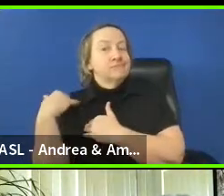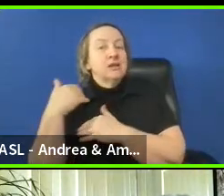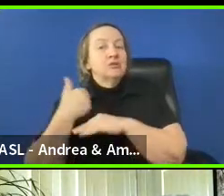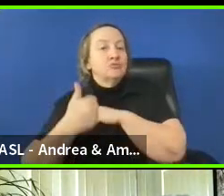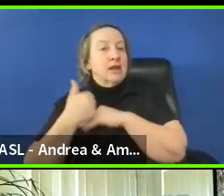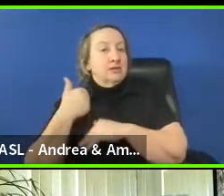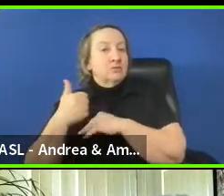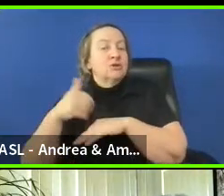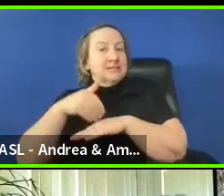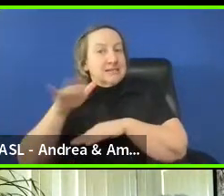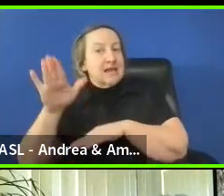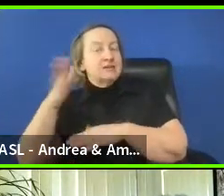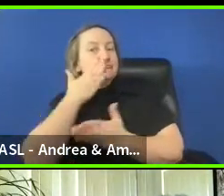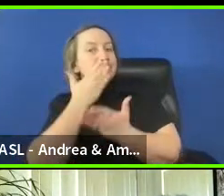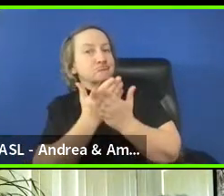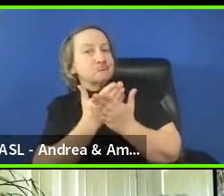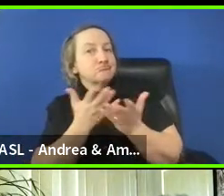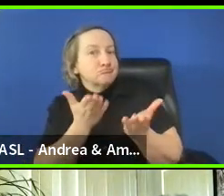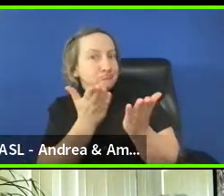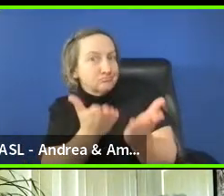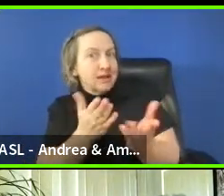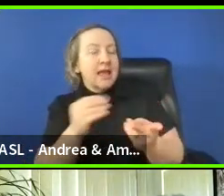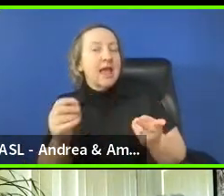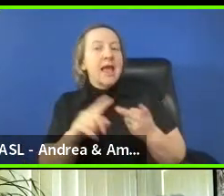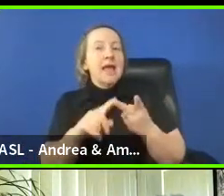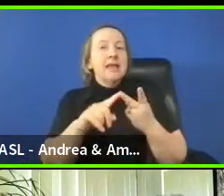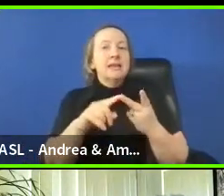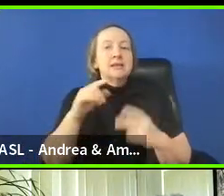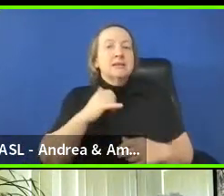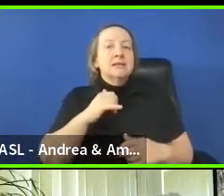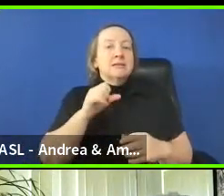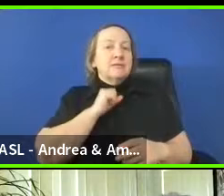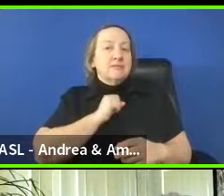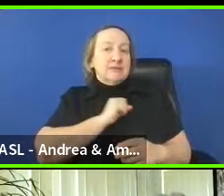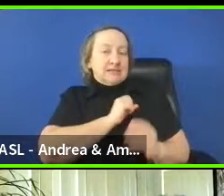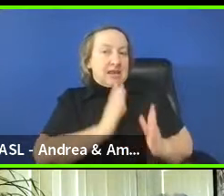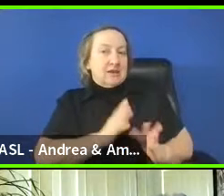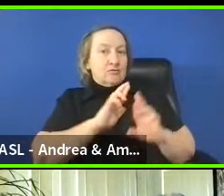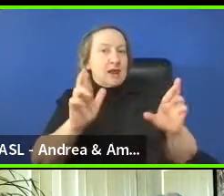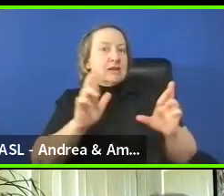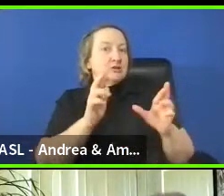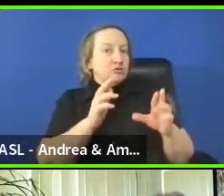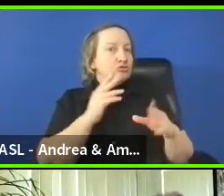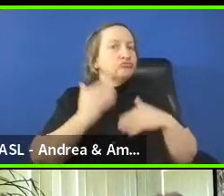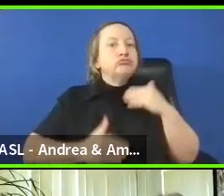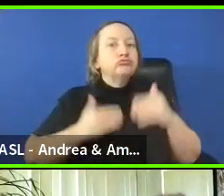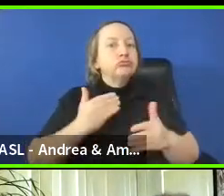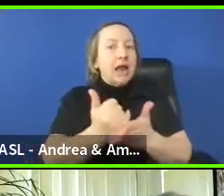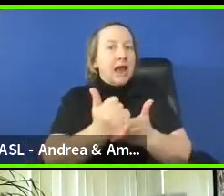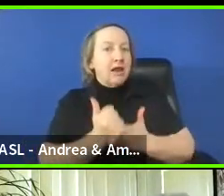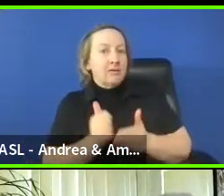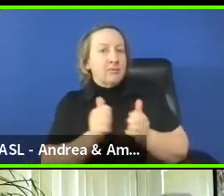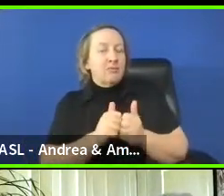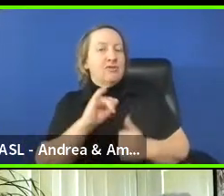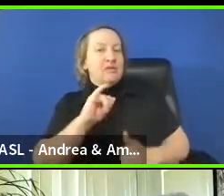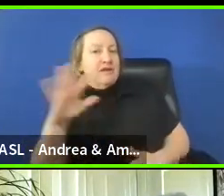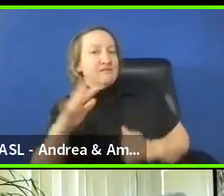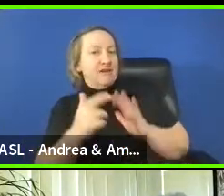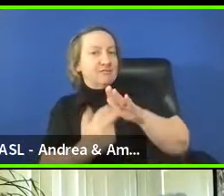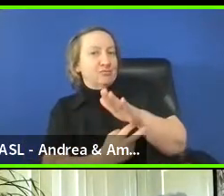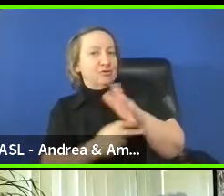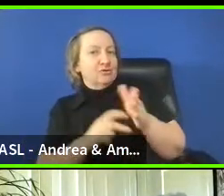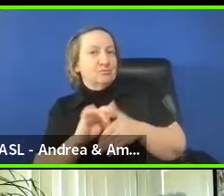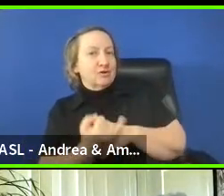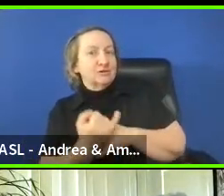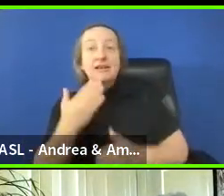best, and the senator's ready to rock and roll and help us with our I-5 bridge project. Sounds great. Thank you so much, Mayor